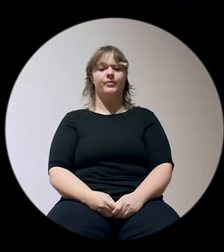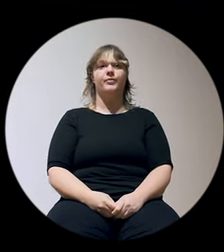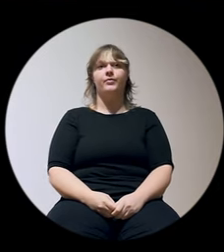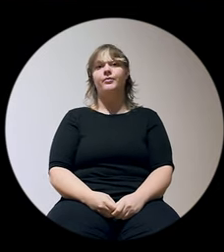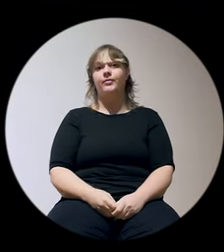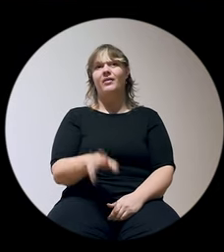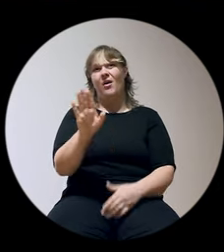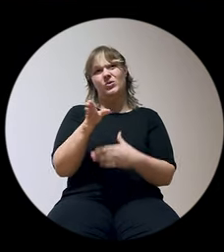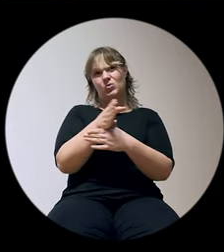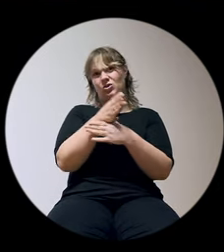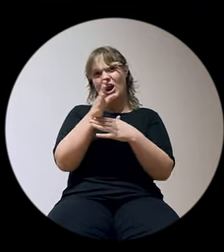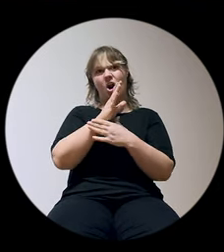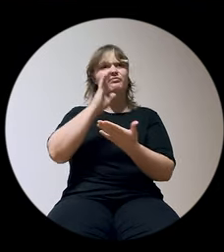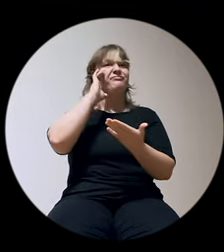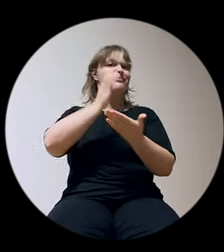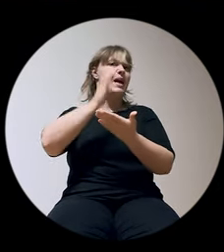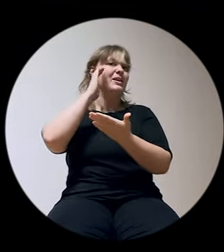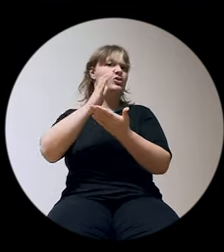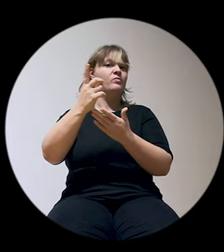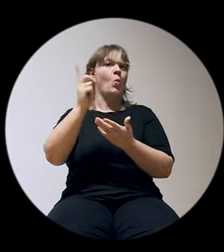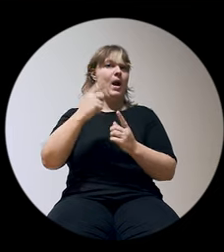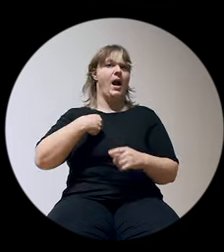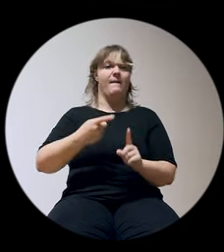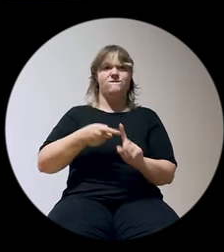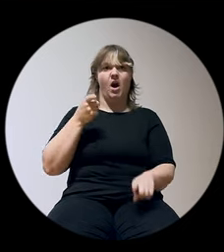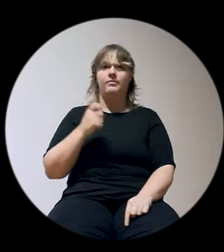I wanted to share a little bit of imagery from where I come from.